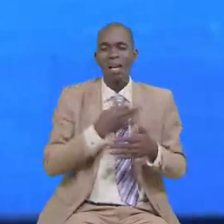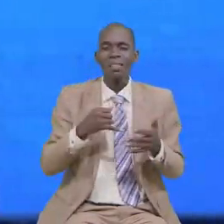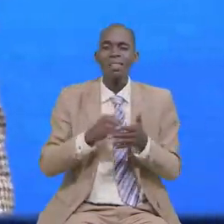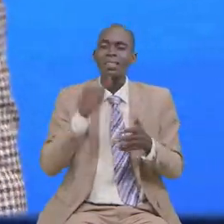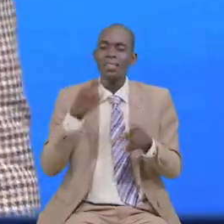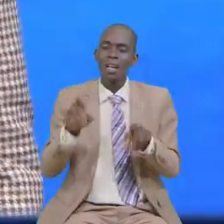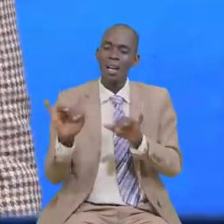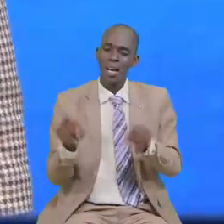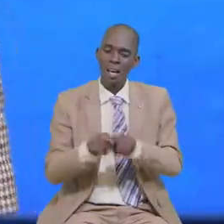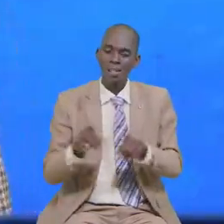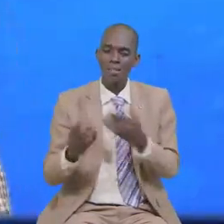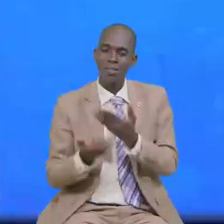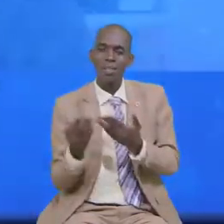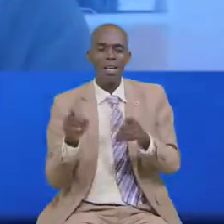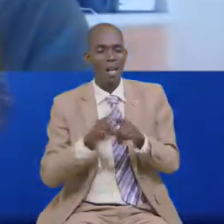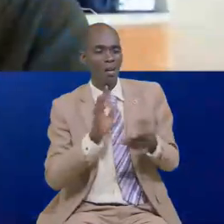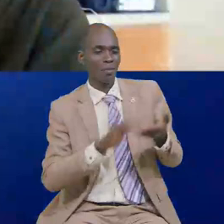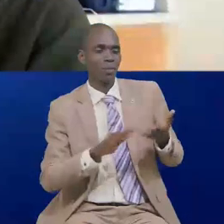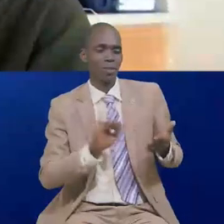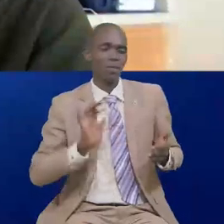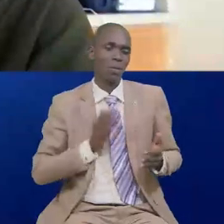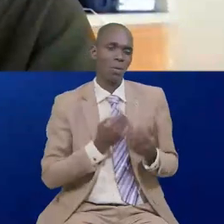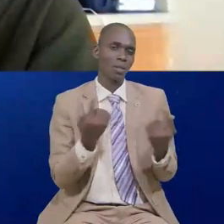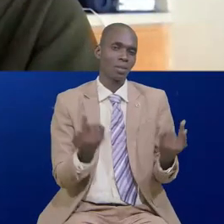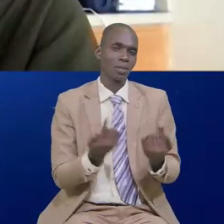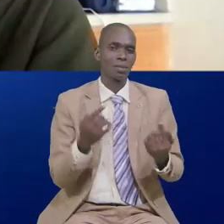as forgiving our sin.